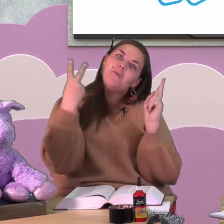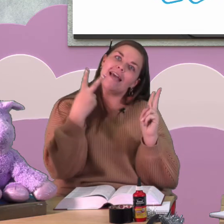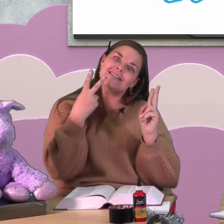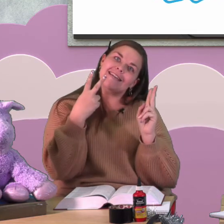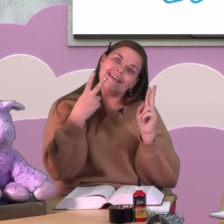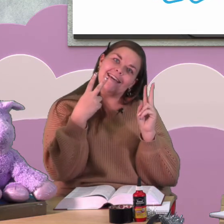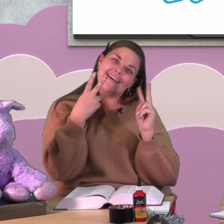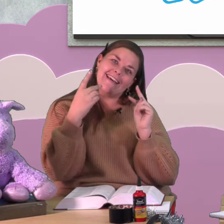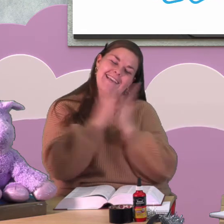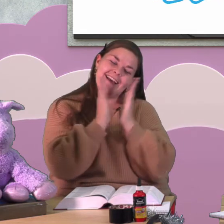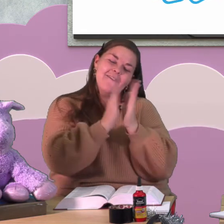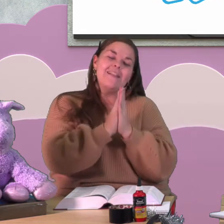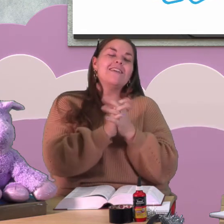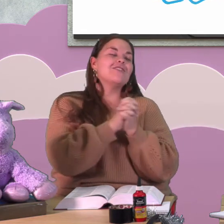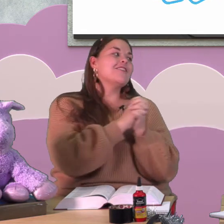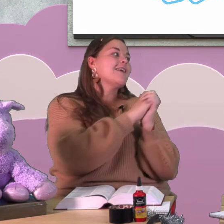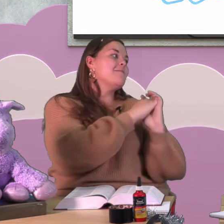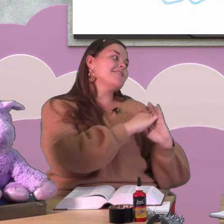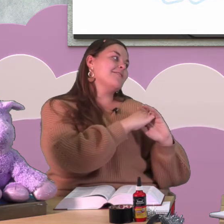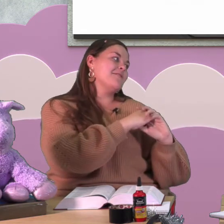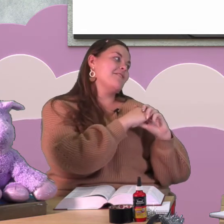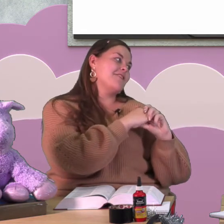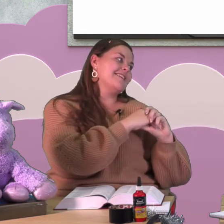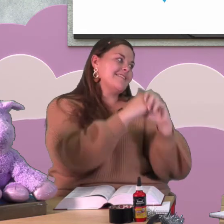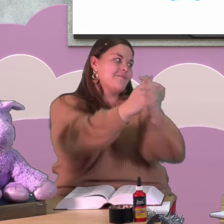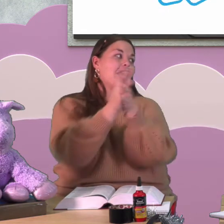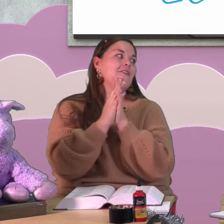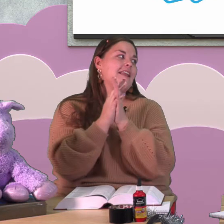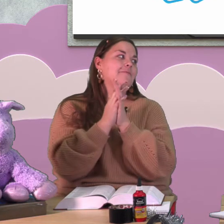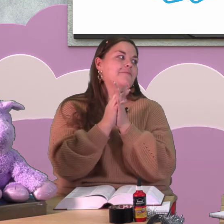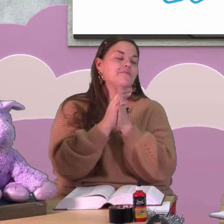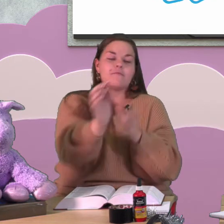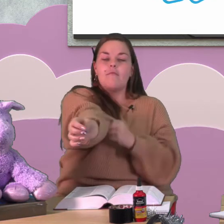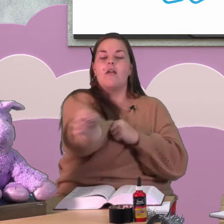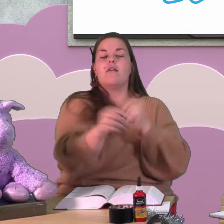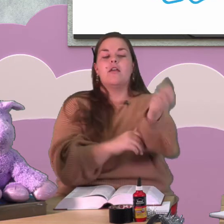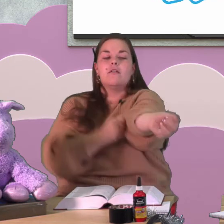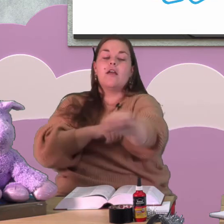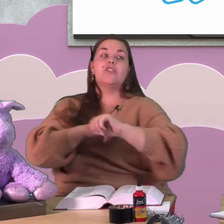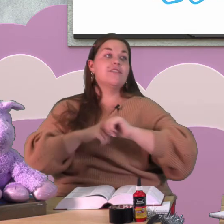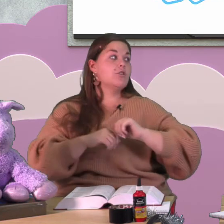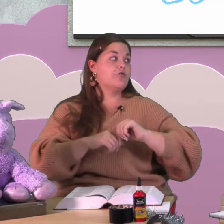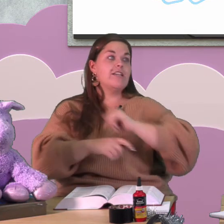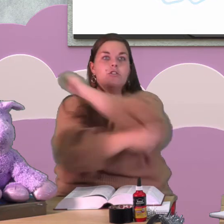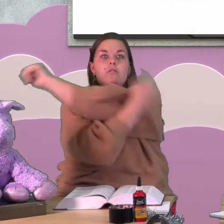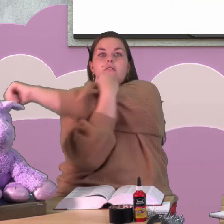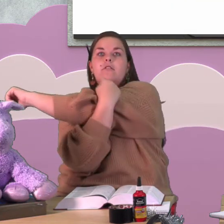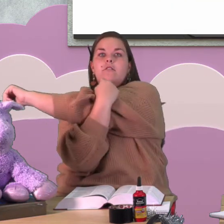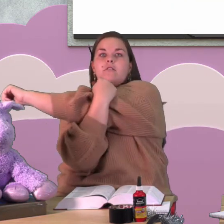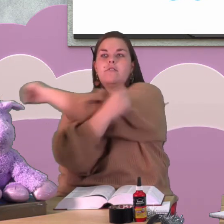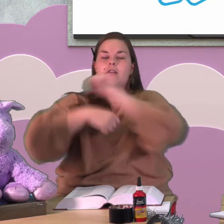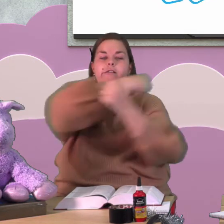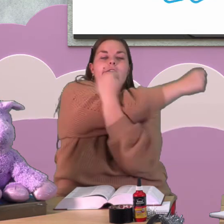number 20. Yay. So Shanae, can we please count with our friends? Are you ready? I'm ready. Okay. I just need to stretch.